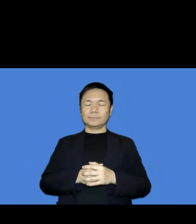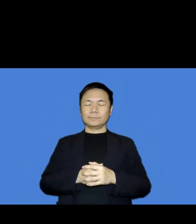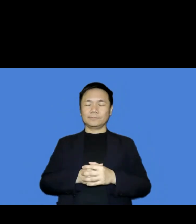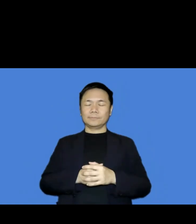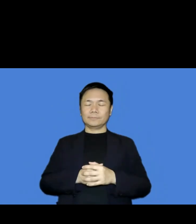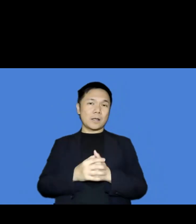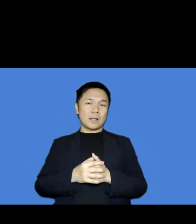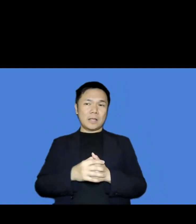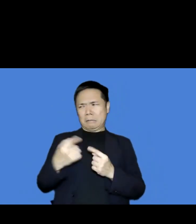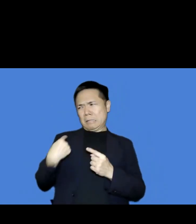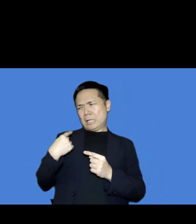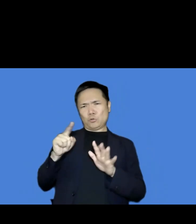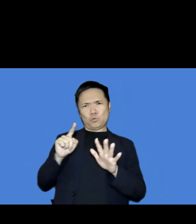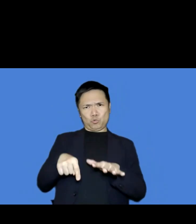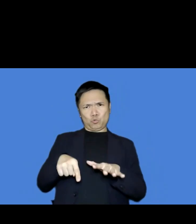of June,